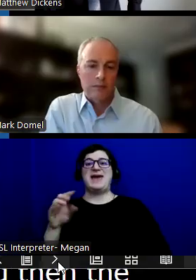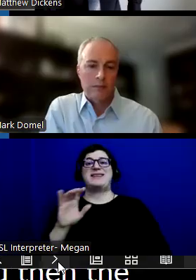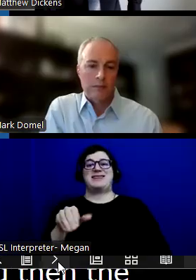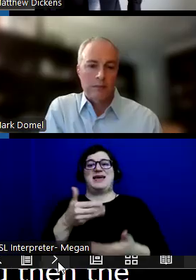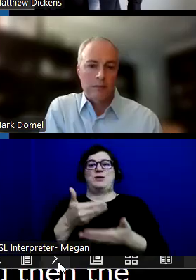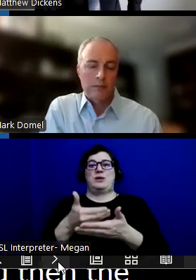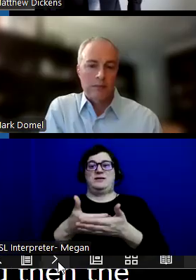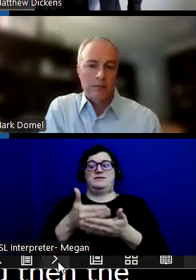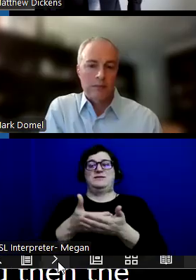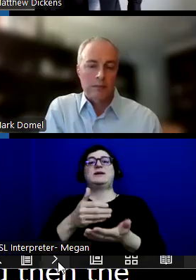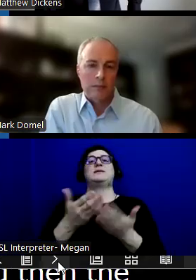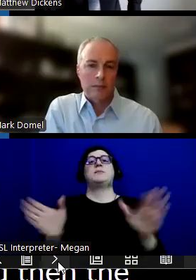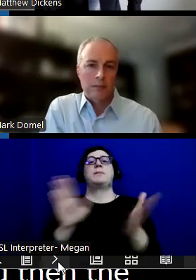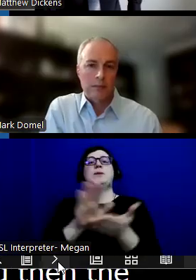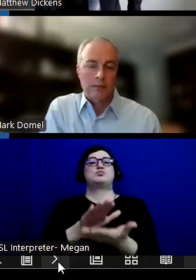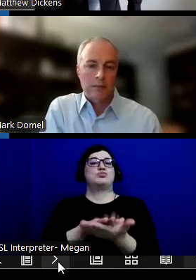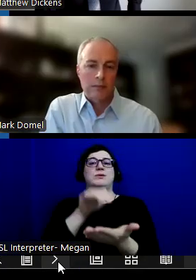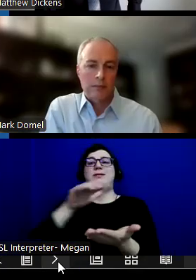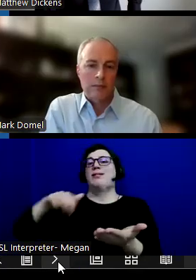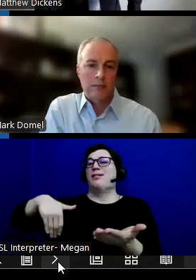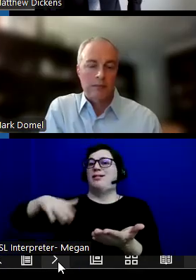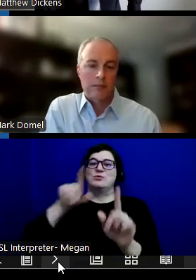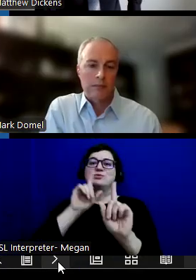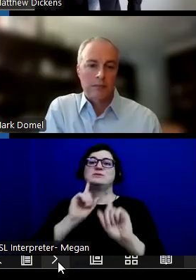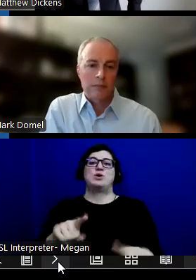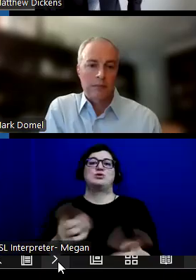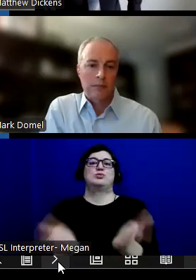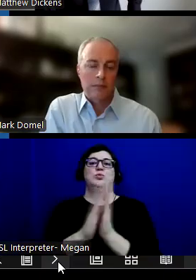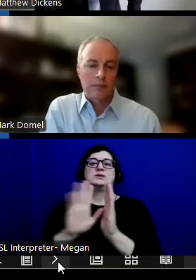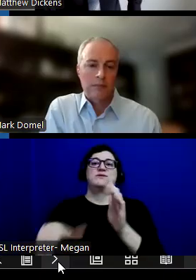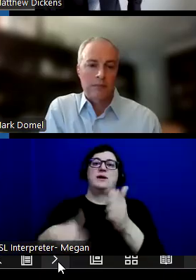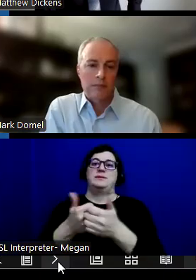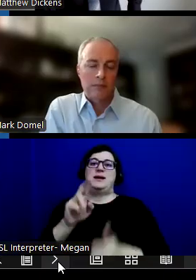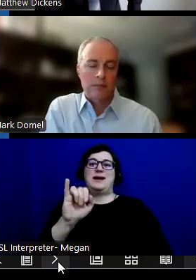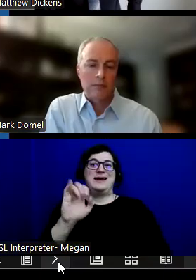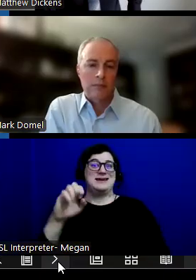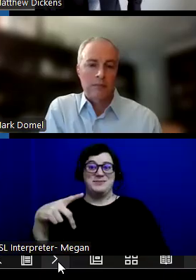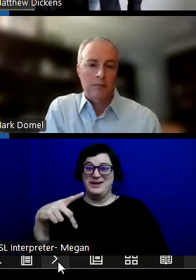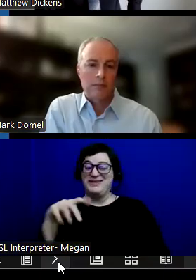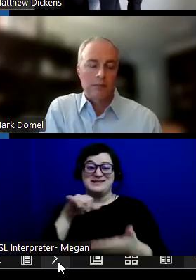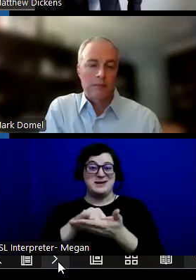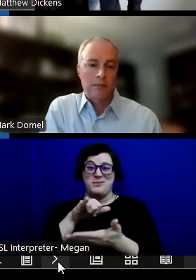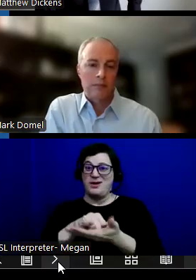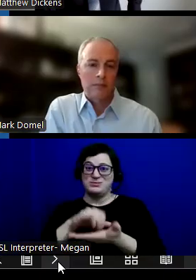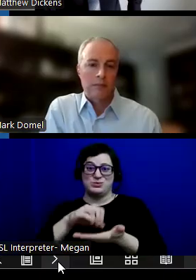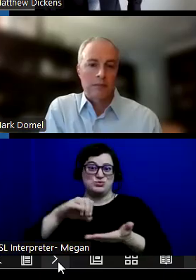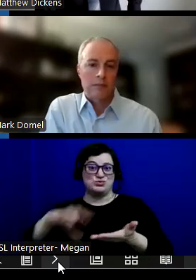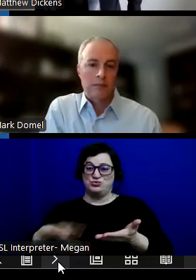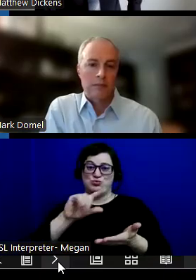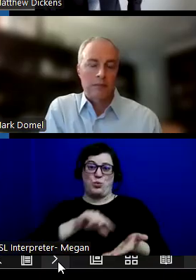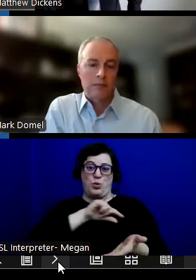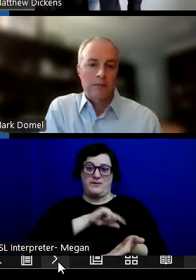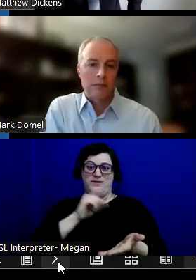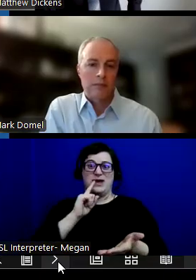not responded to requests for an updated IEP, there is no possible way for the student to qualify for enhanced